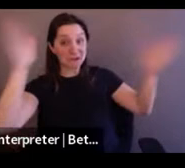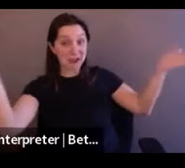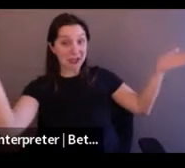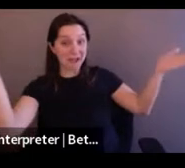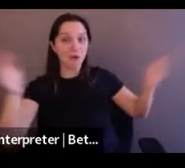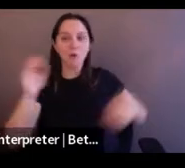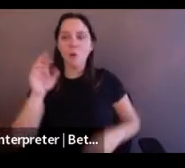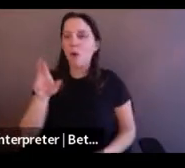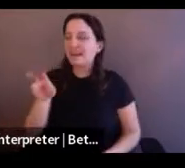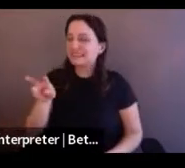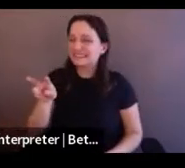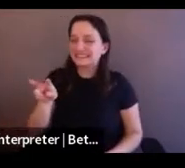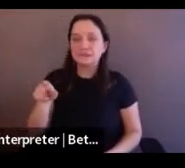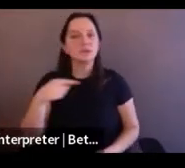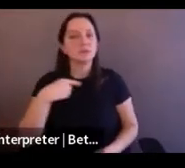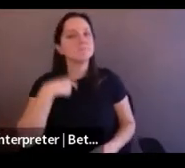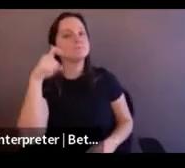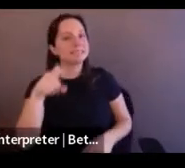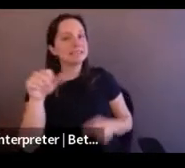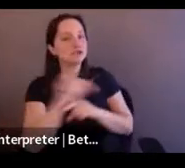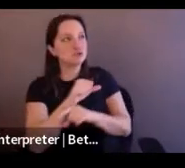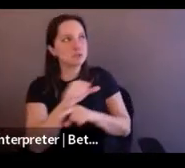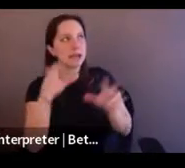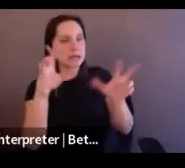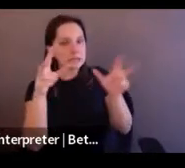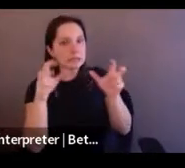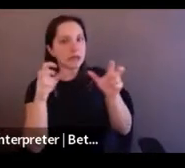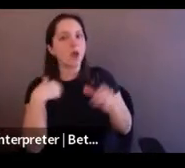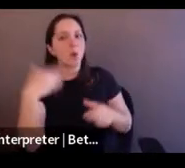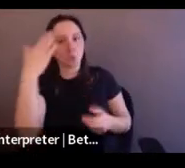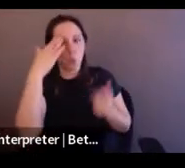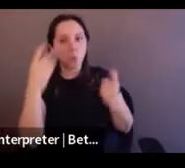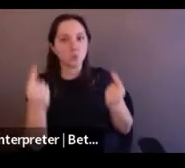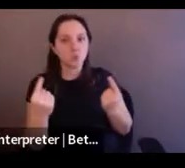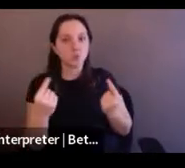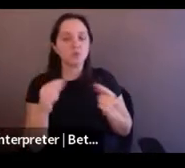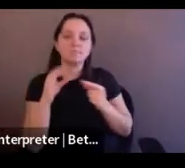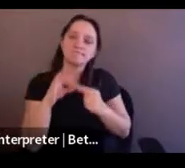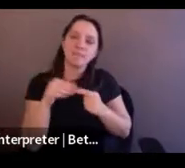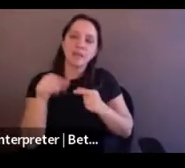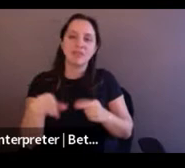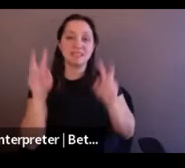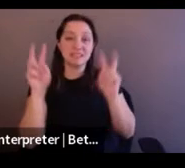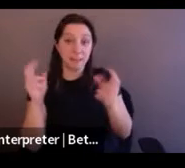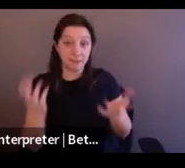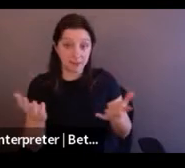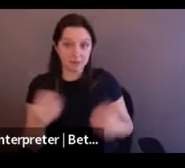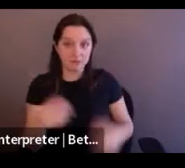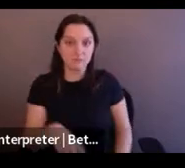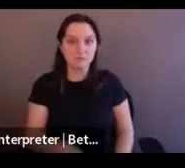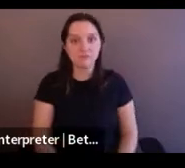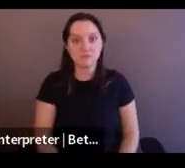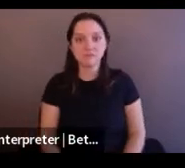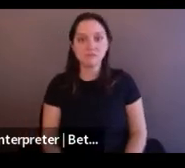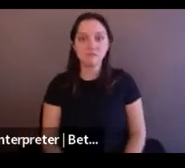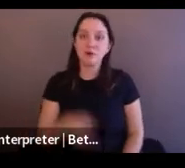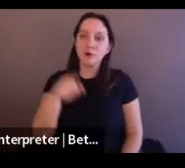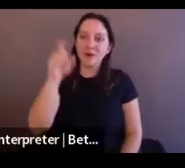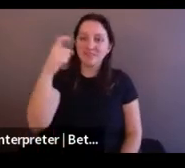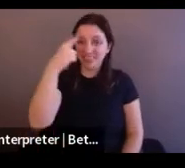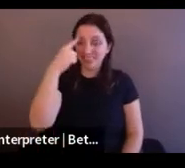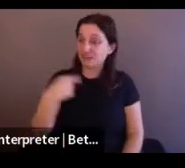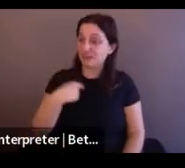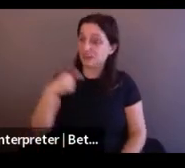need some information? Will they need some very specific sort of subject matter training? Will they need just an introduction? Are they working